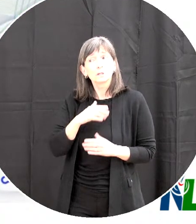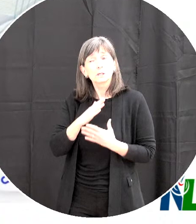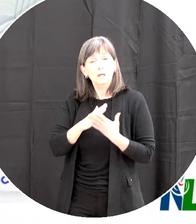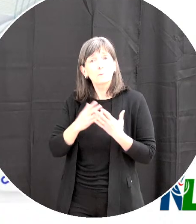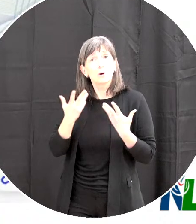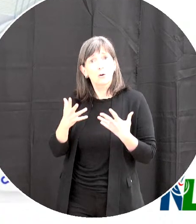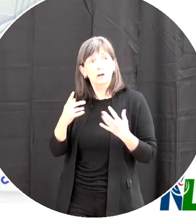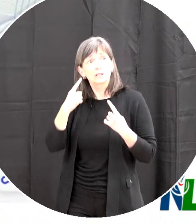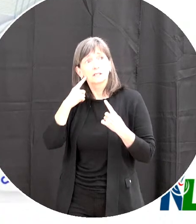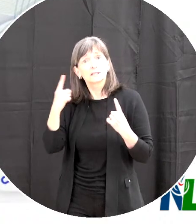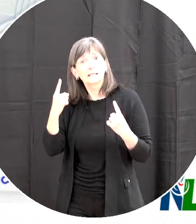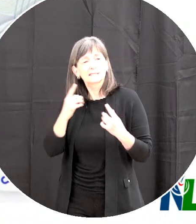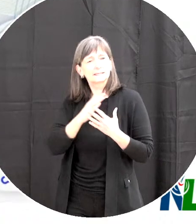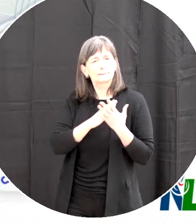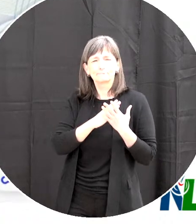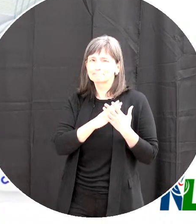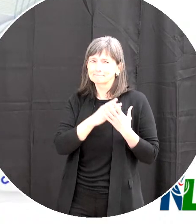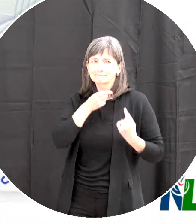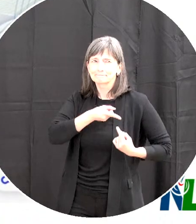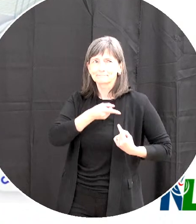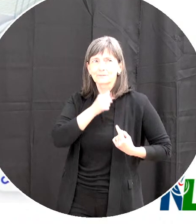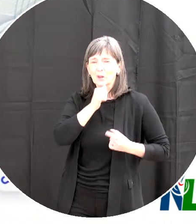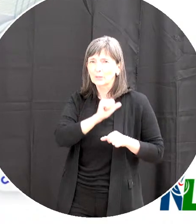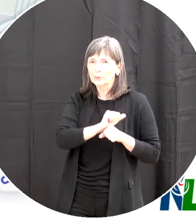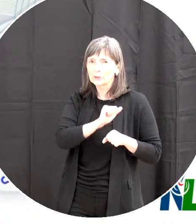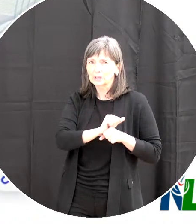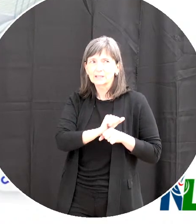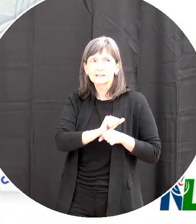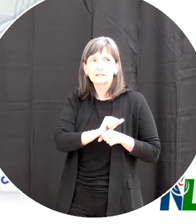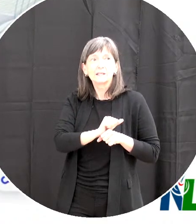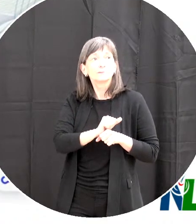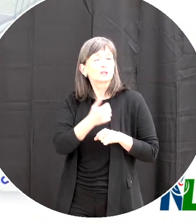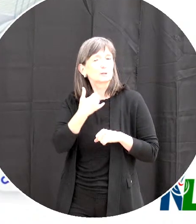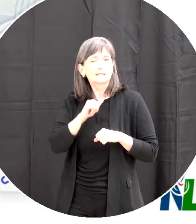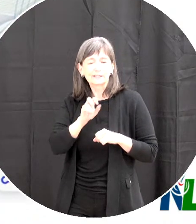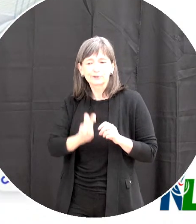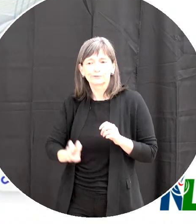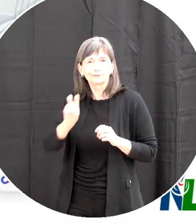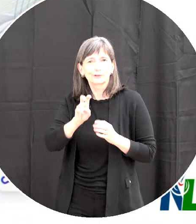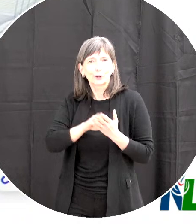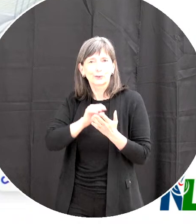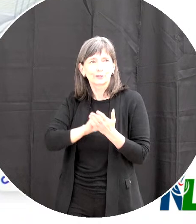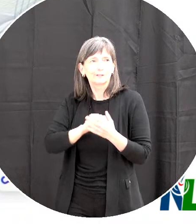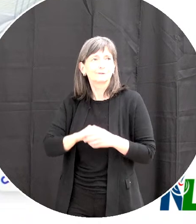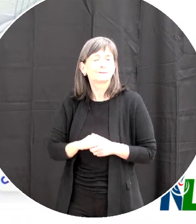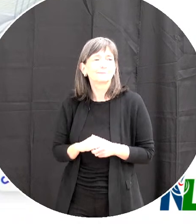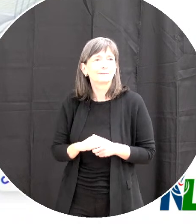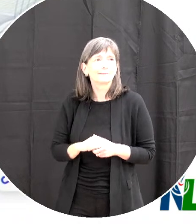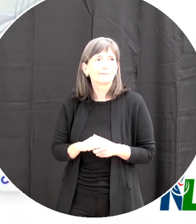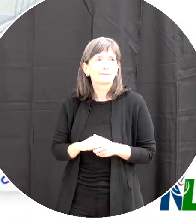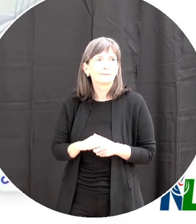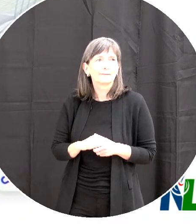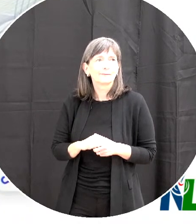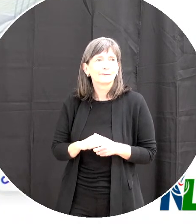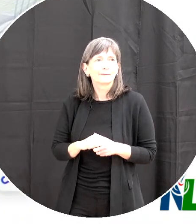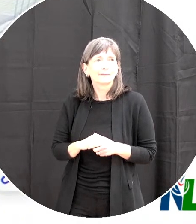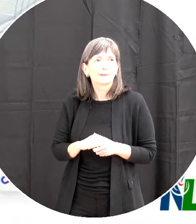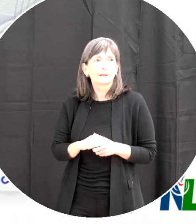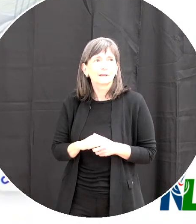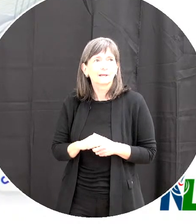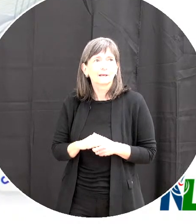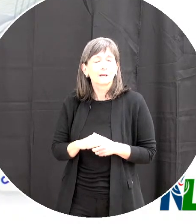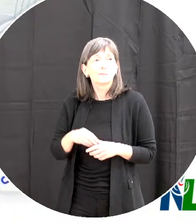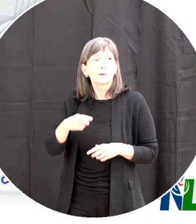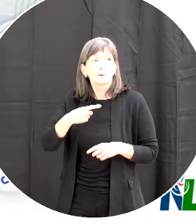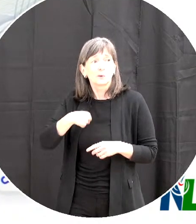have encountered barriers. This truly is a learning journey. For some of our partners, this NPDL journey means